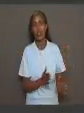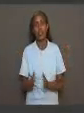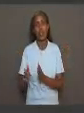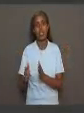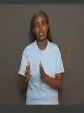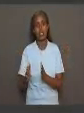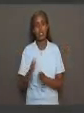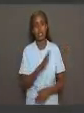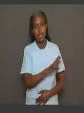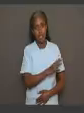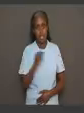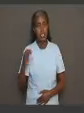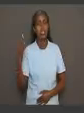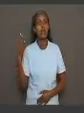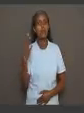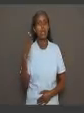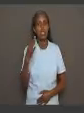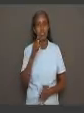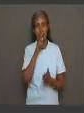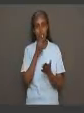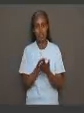organize, and present data.